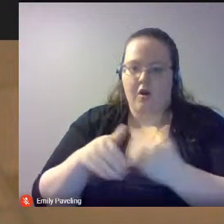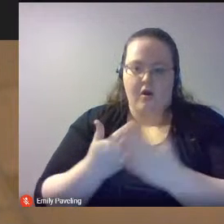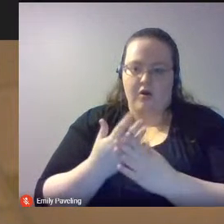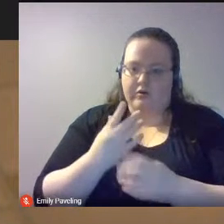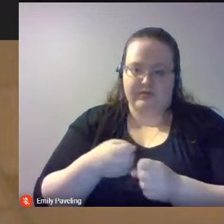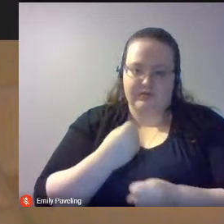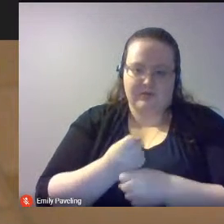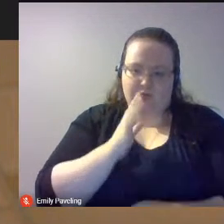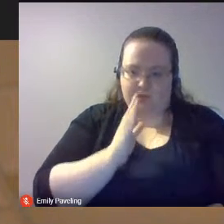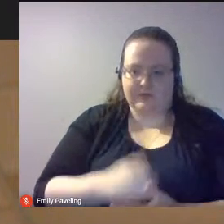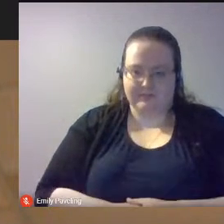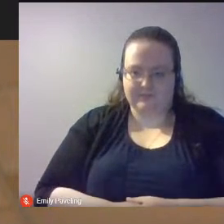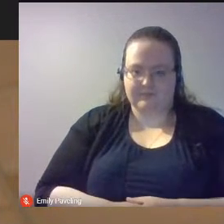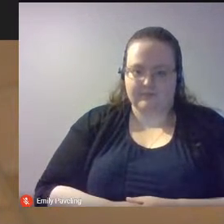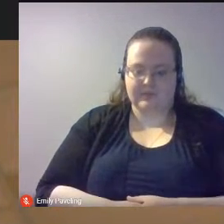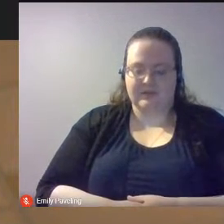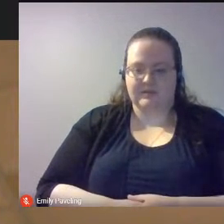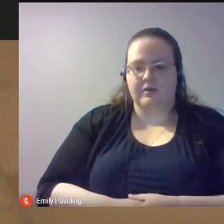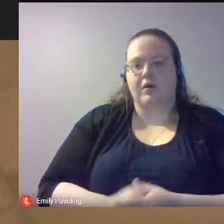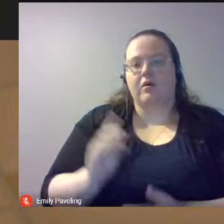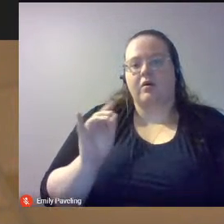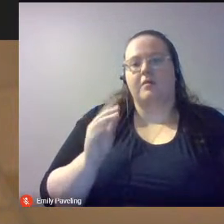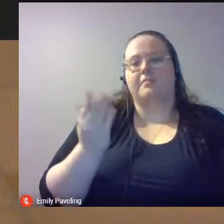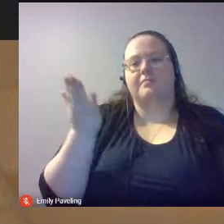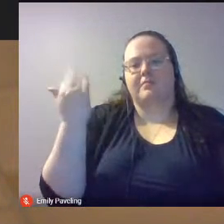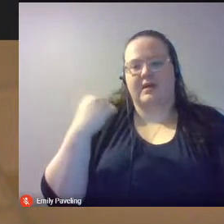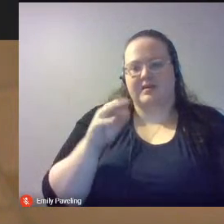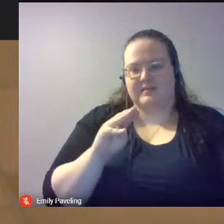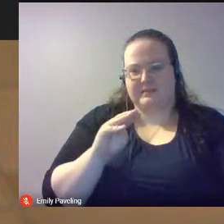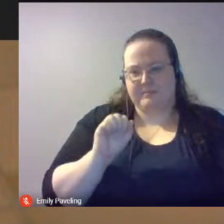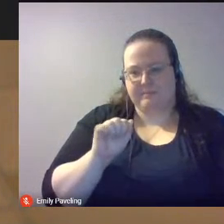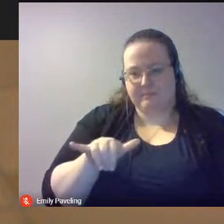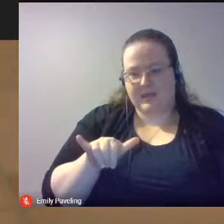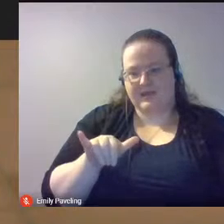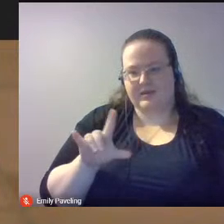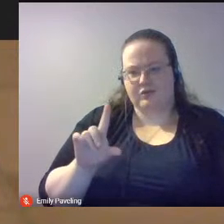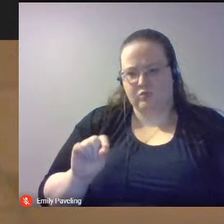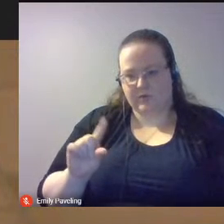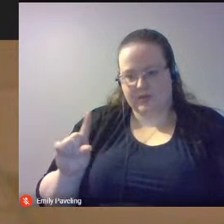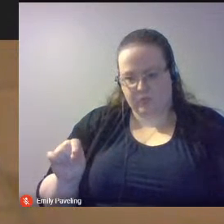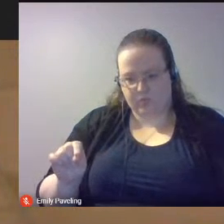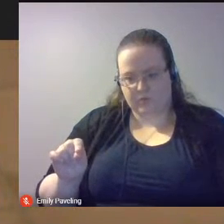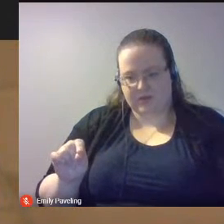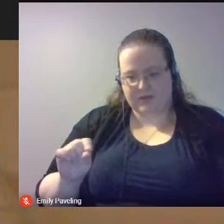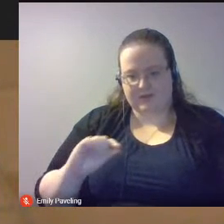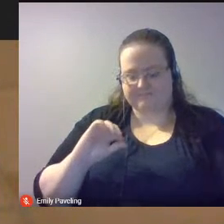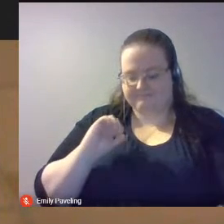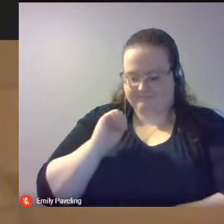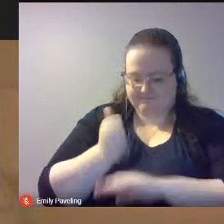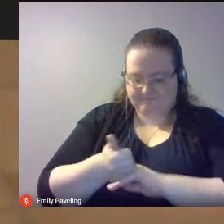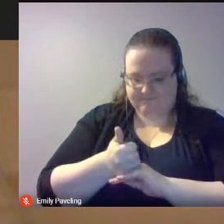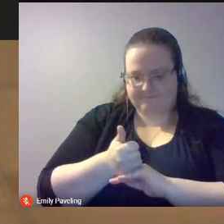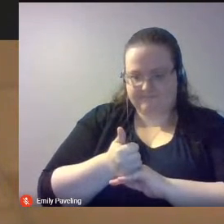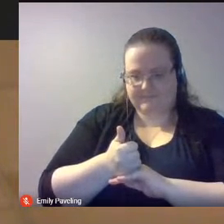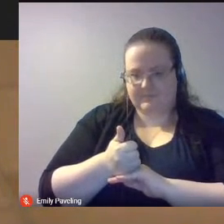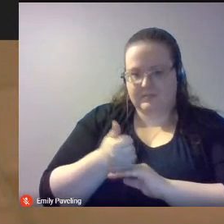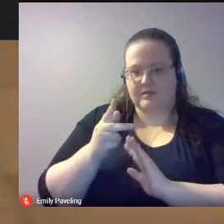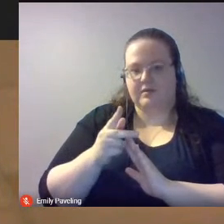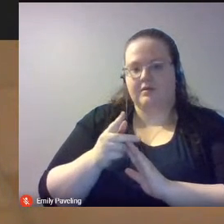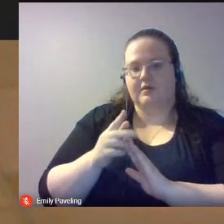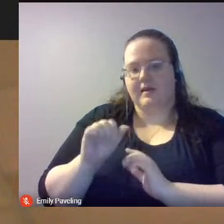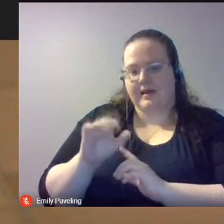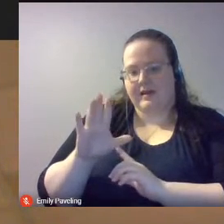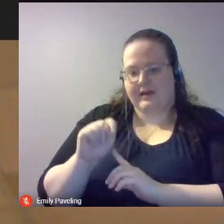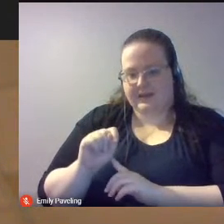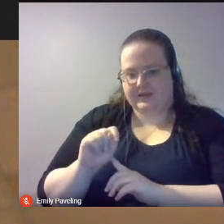Secondly, in May of 2020, I issued a class order under Section 22 of the Health Protection and Promotion Act.